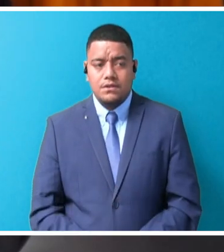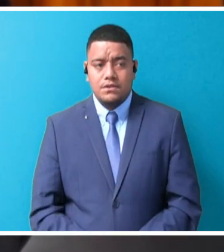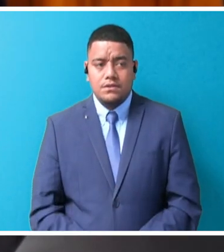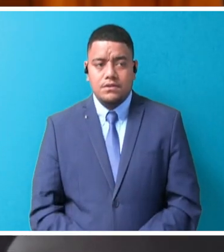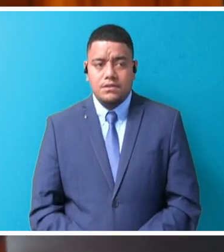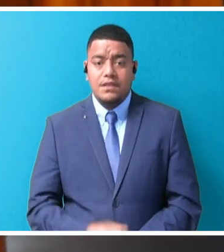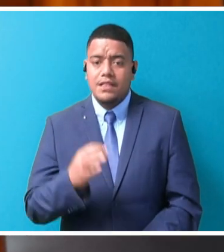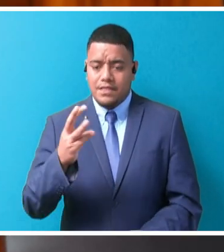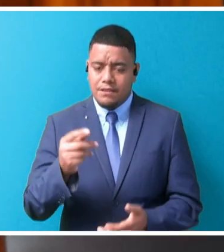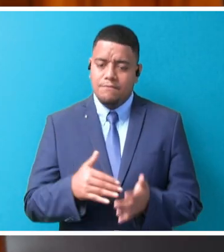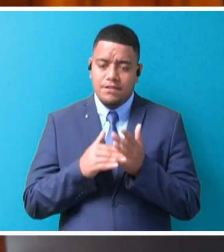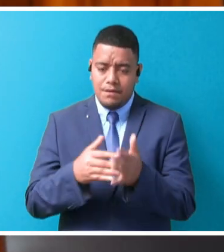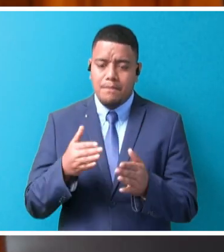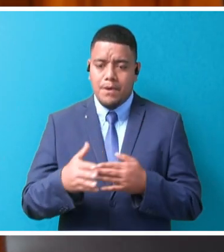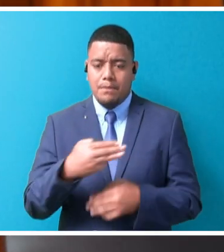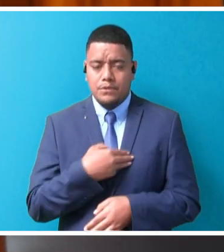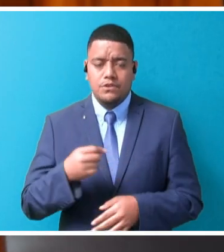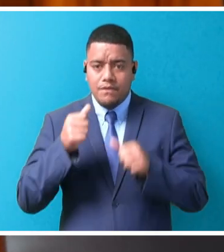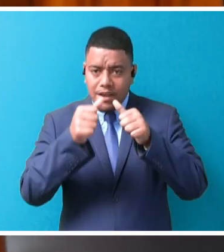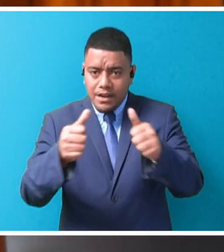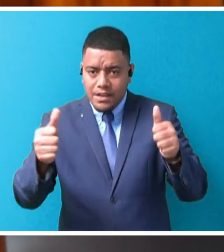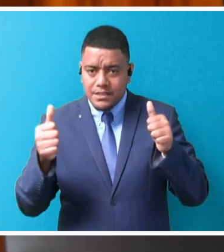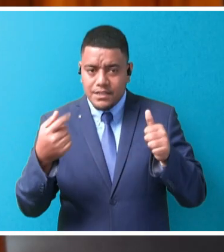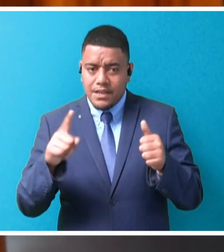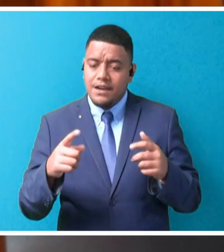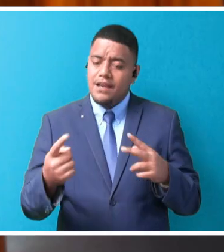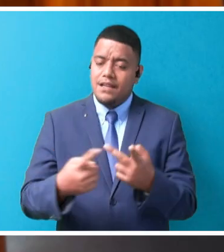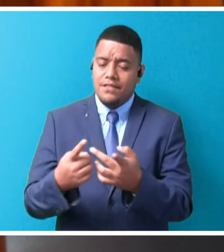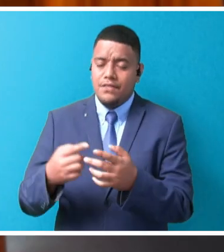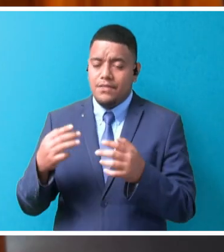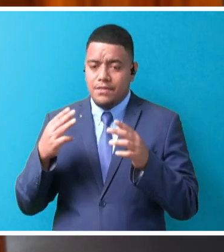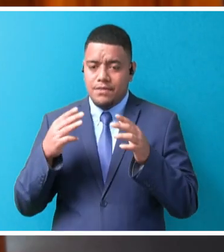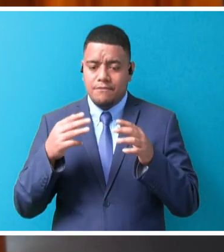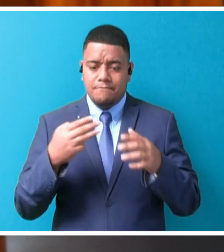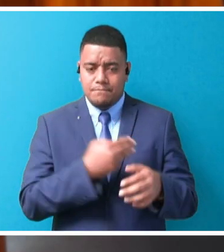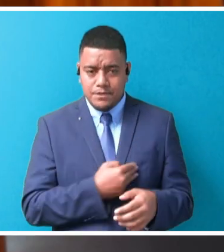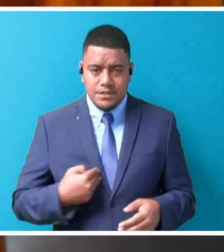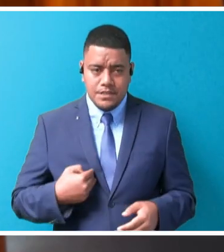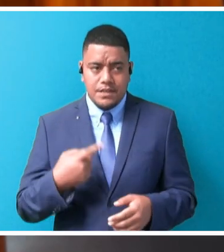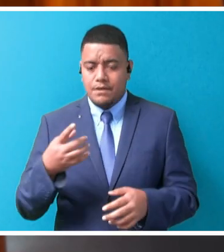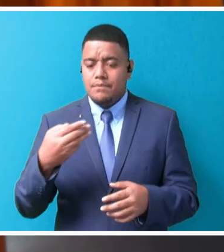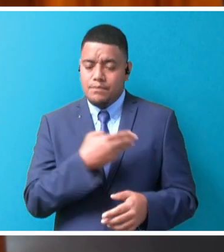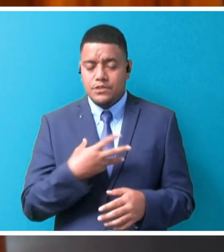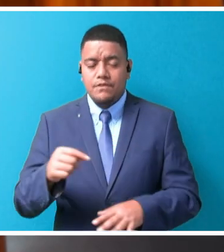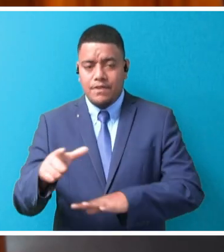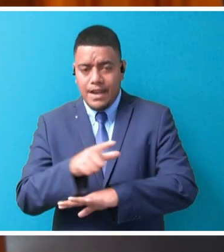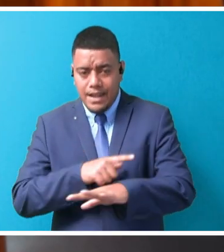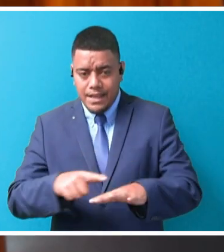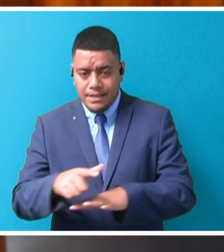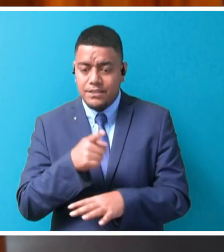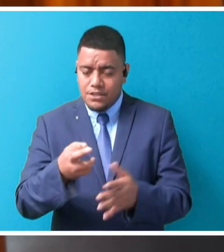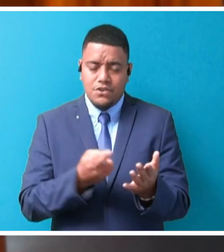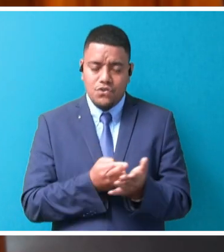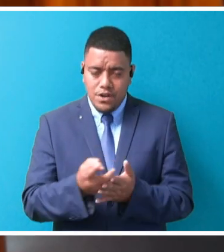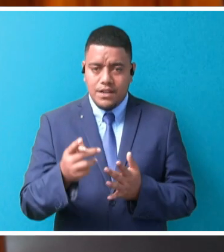The assistance by the Ministry of Agriculture and all other ministries, boreholes by the Ministry of Lands, and these are the real